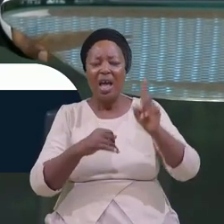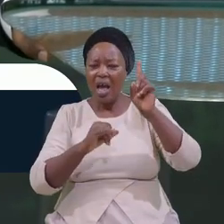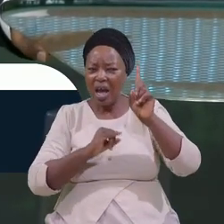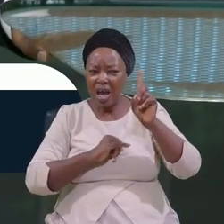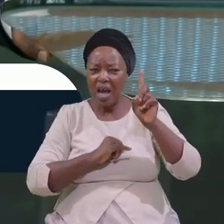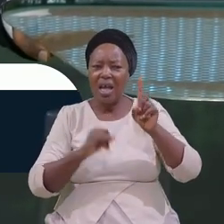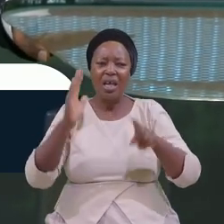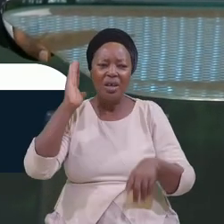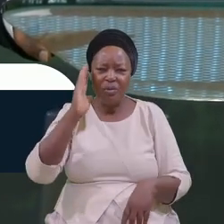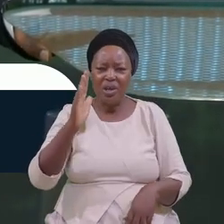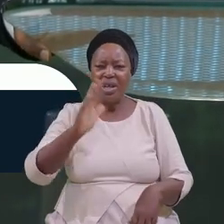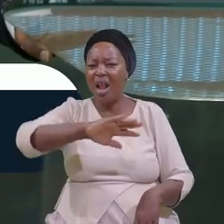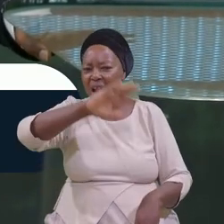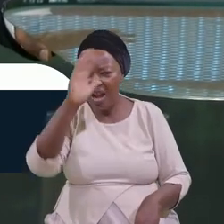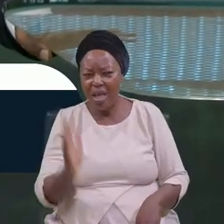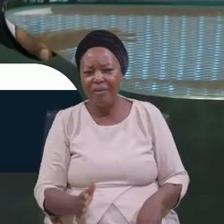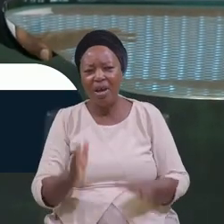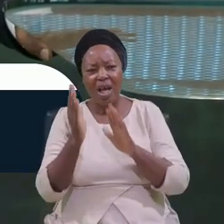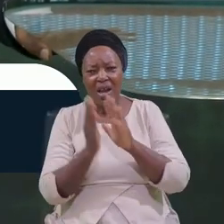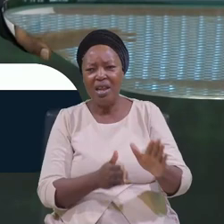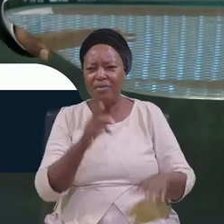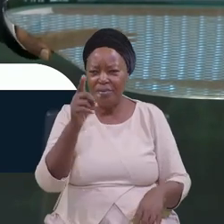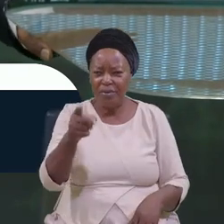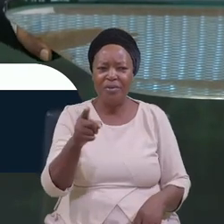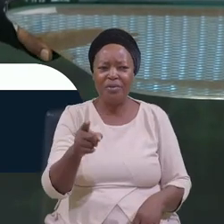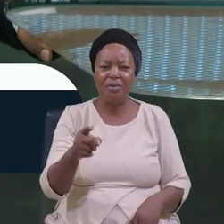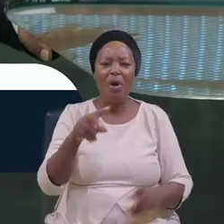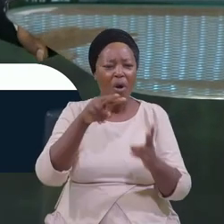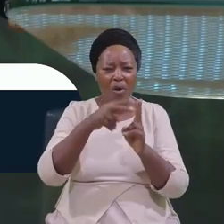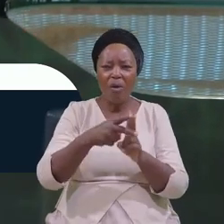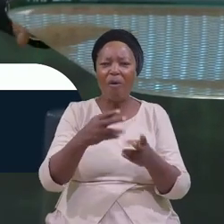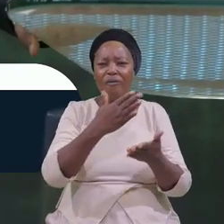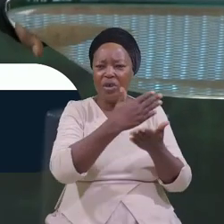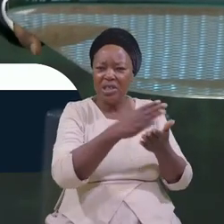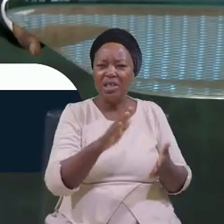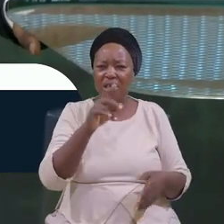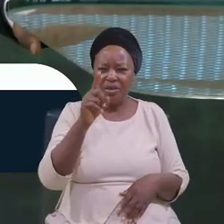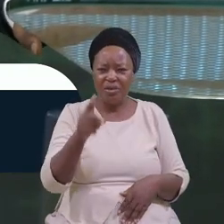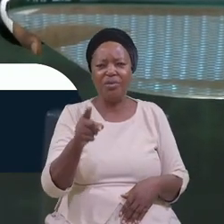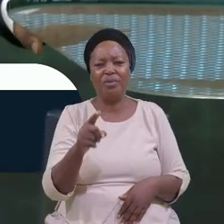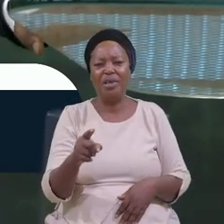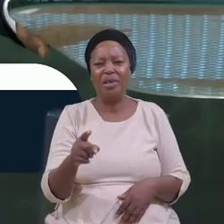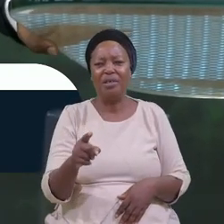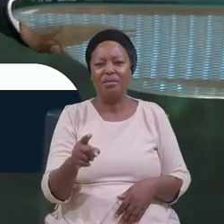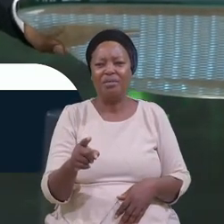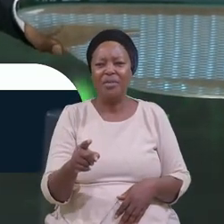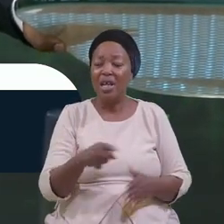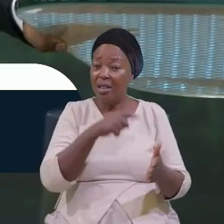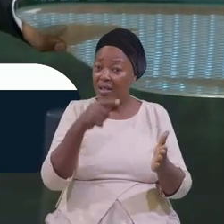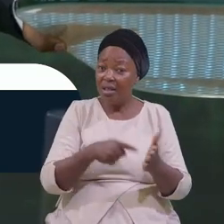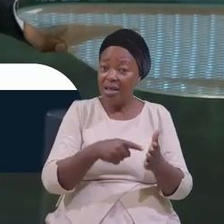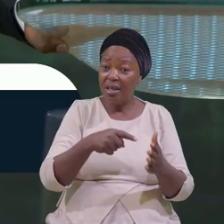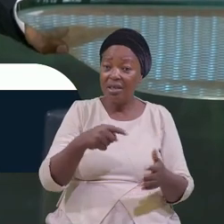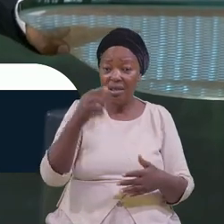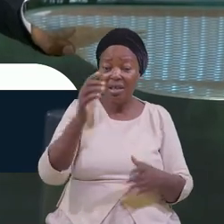will never leave thee, nor forsake thee. If sickness knocks at